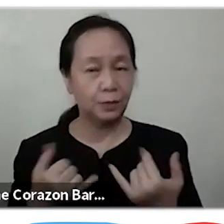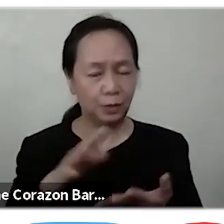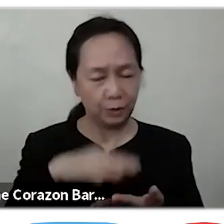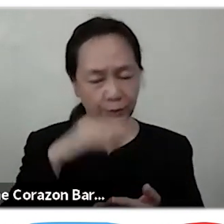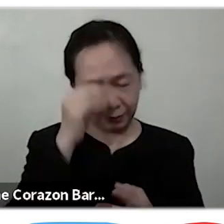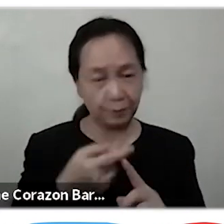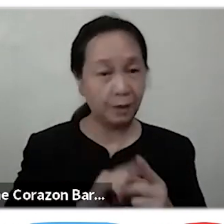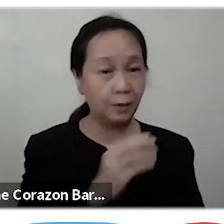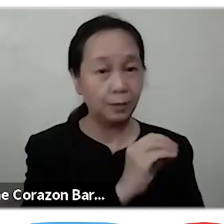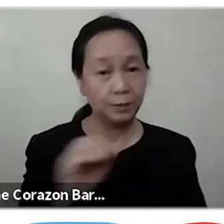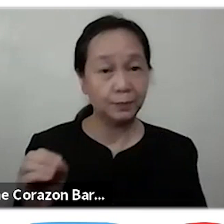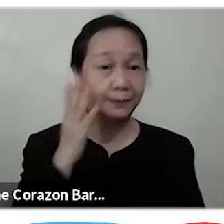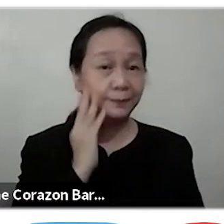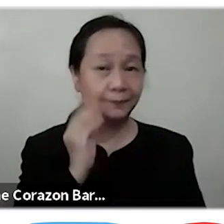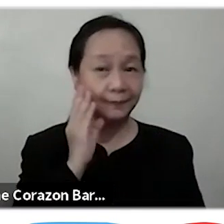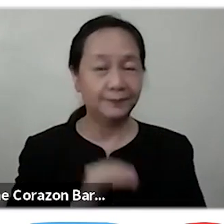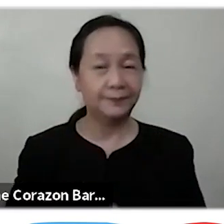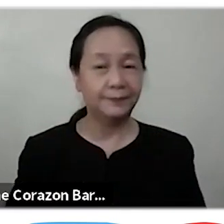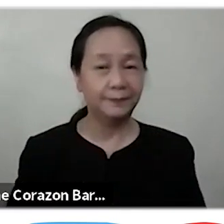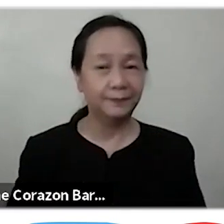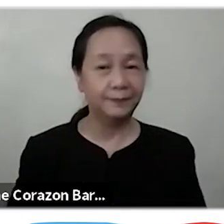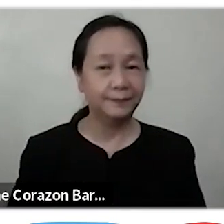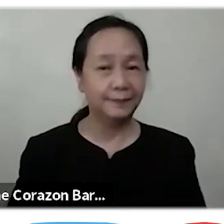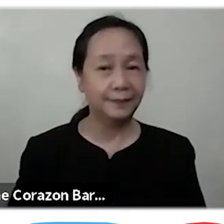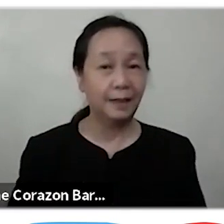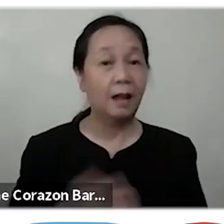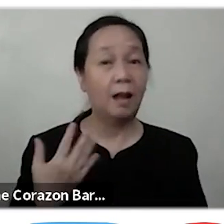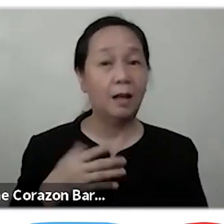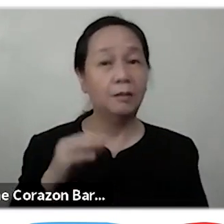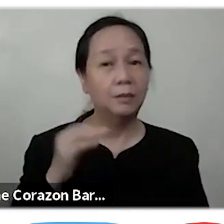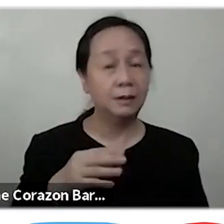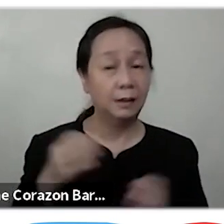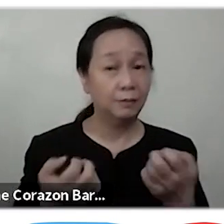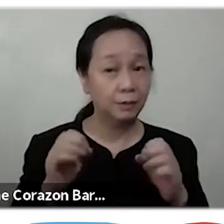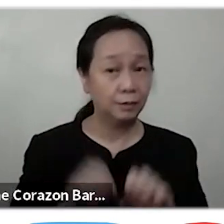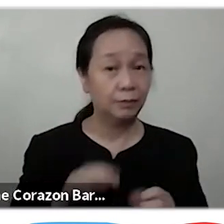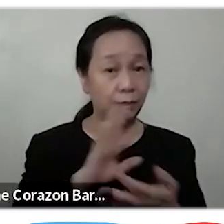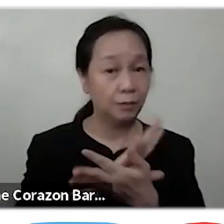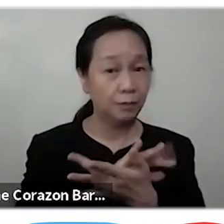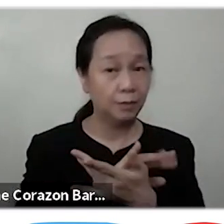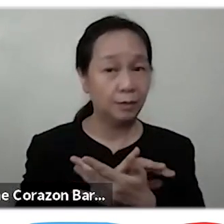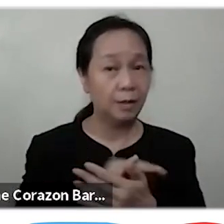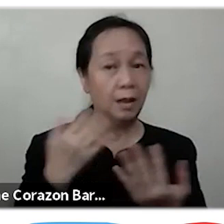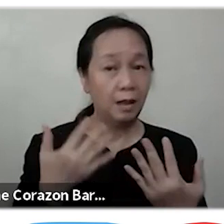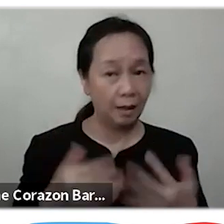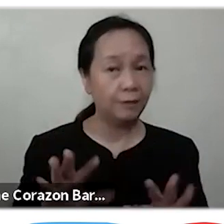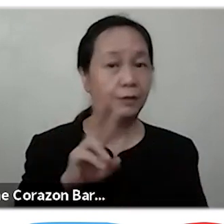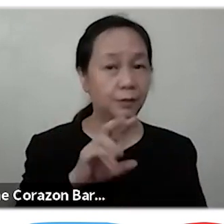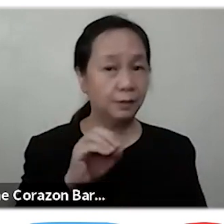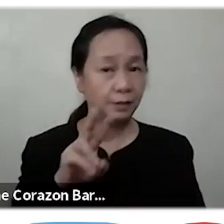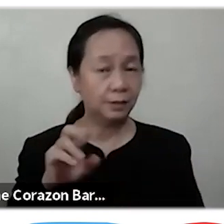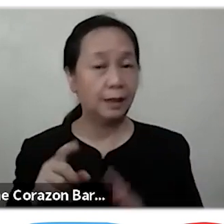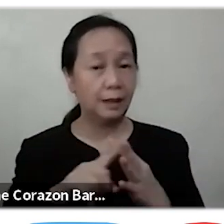experiences. The first event of COVID under 19 after I joined it was the launch of the